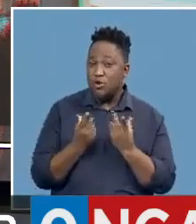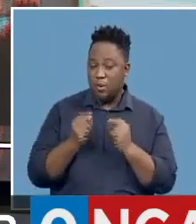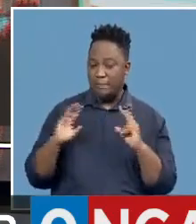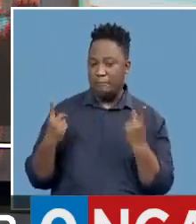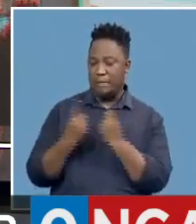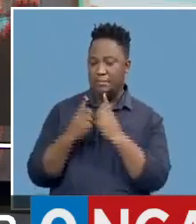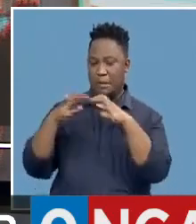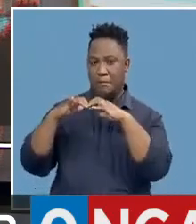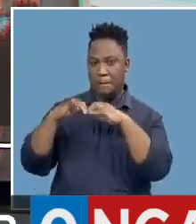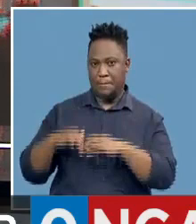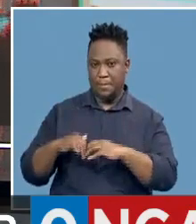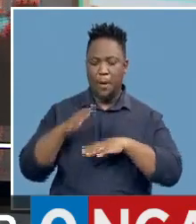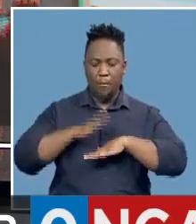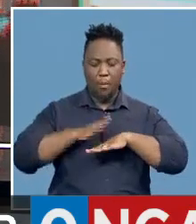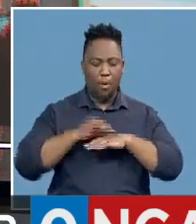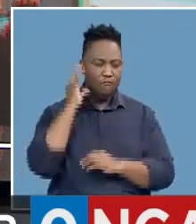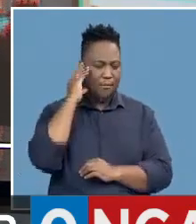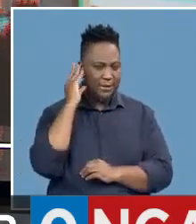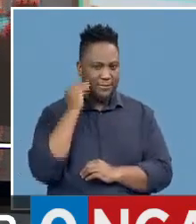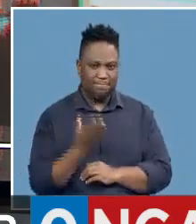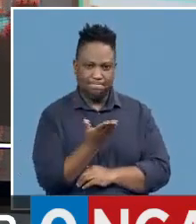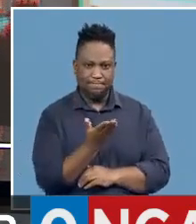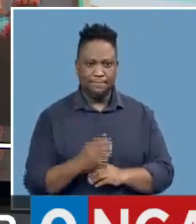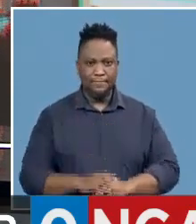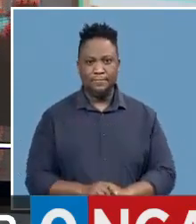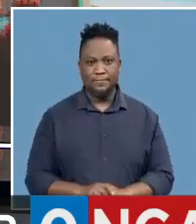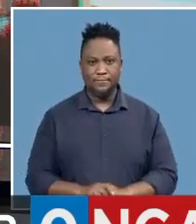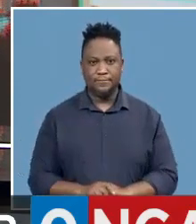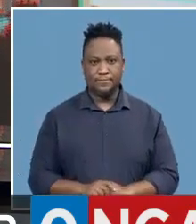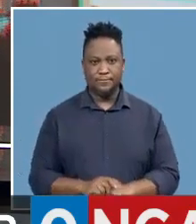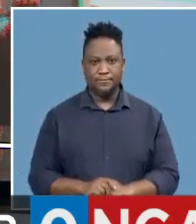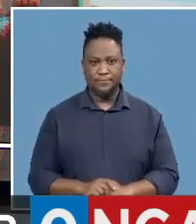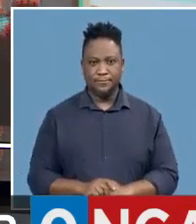financially. ENCA's Ronald Masinda reports.